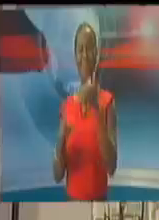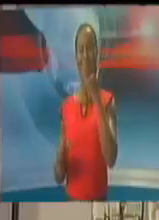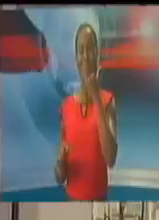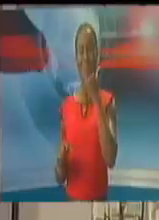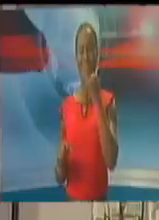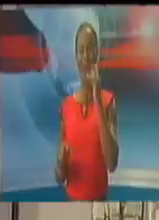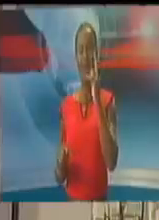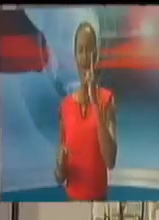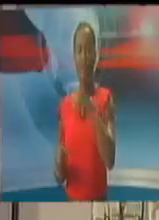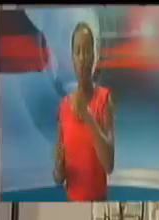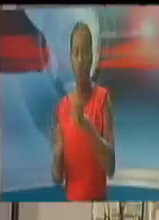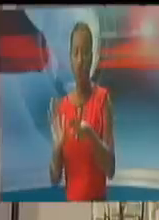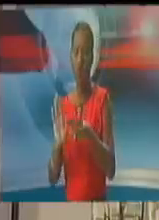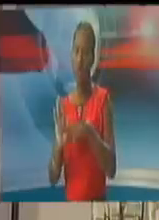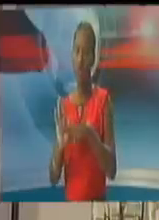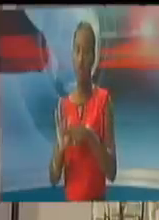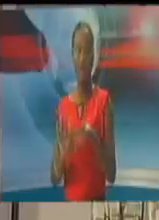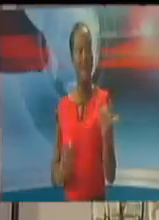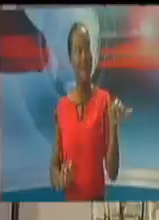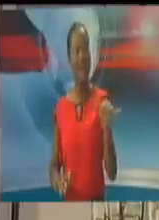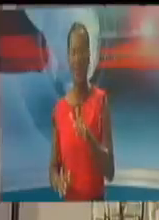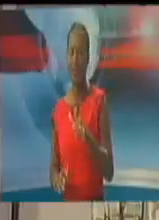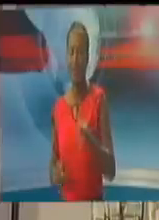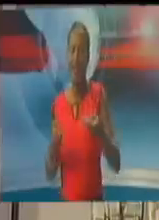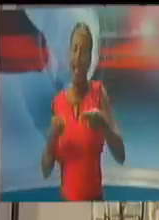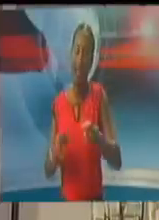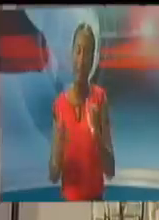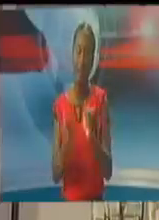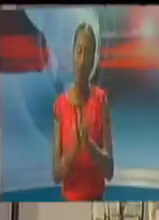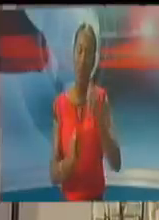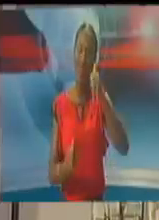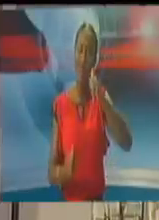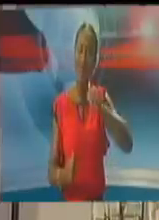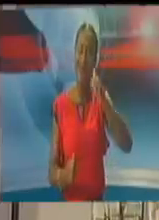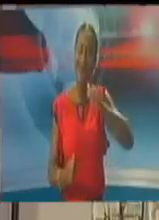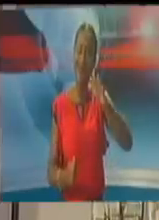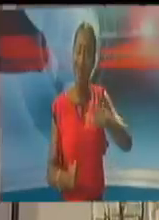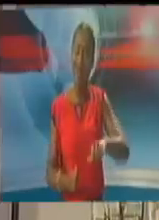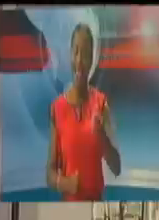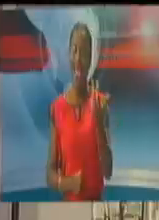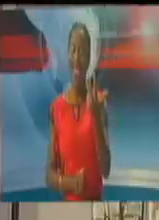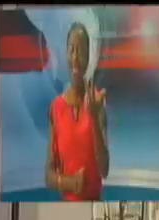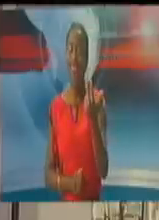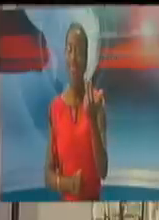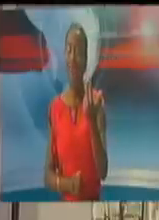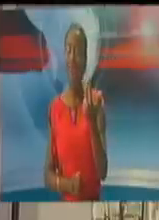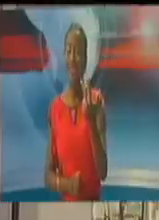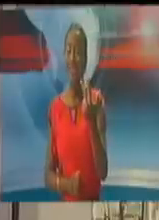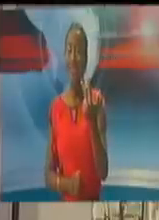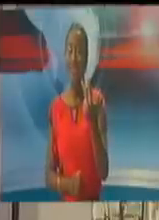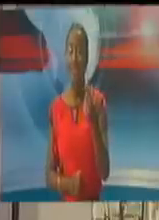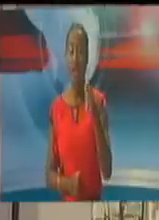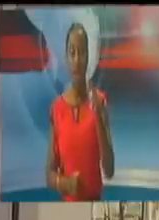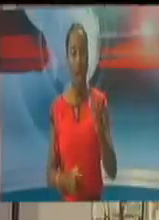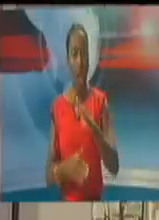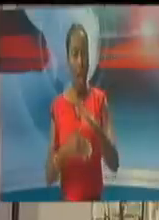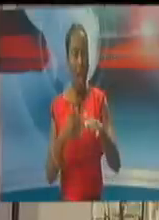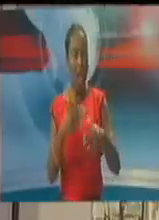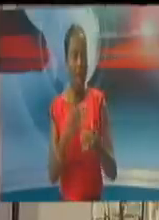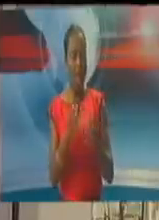do. Little Charlotte Figgy, age 13, who was a global medical